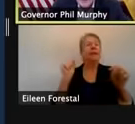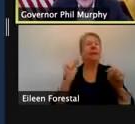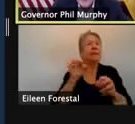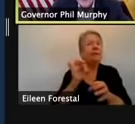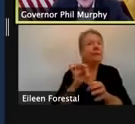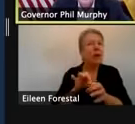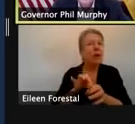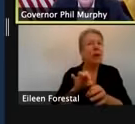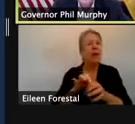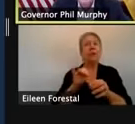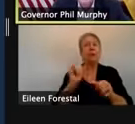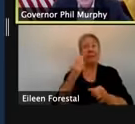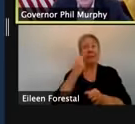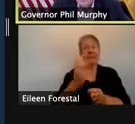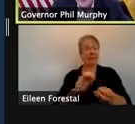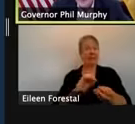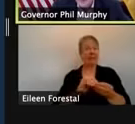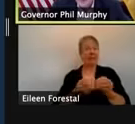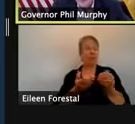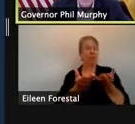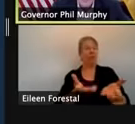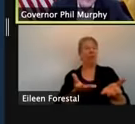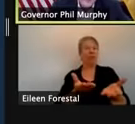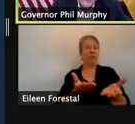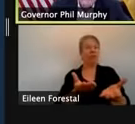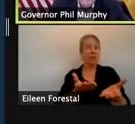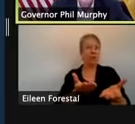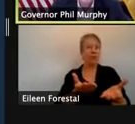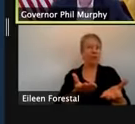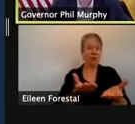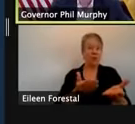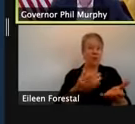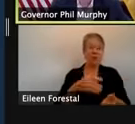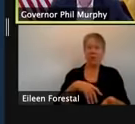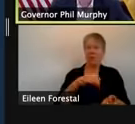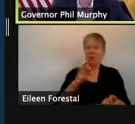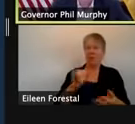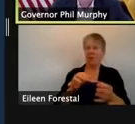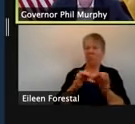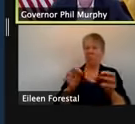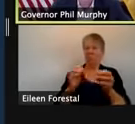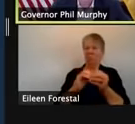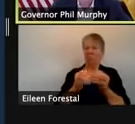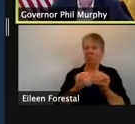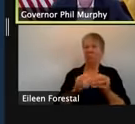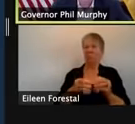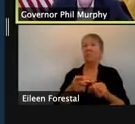screen. These are the latest available before we came out. You got